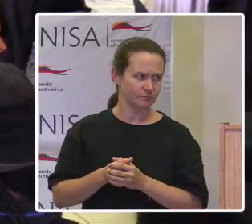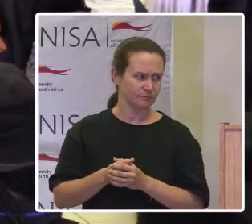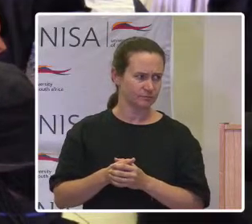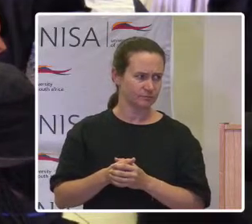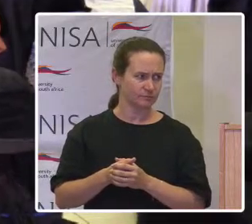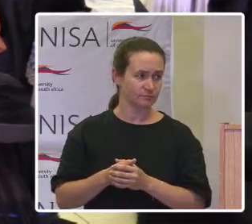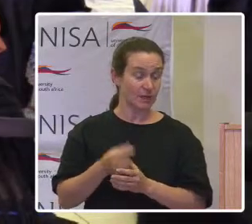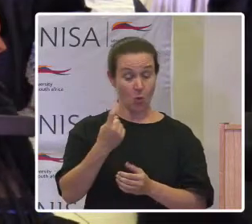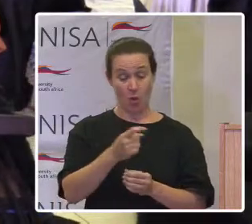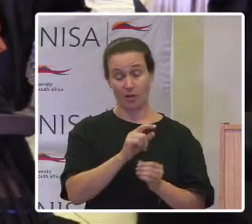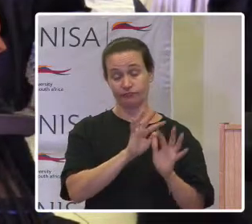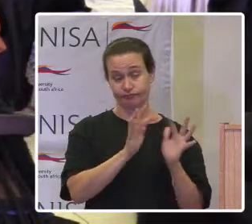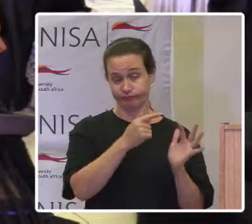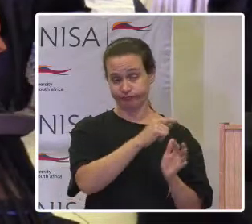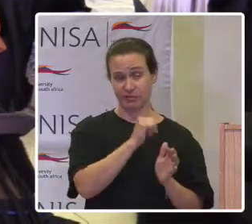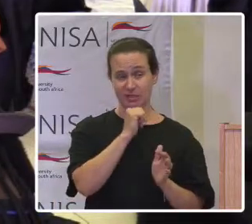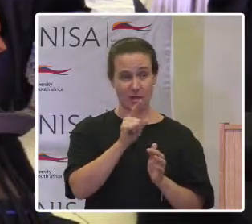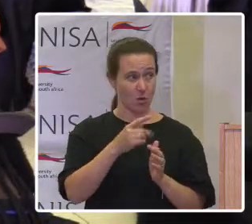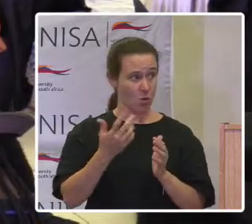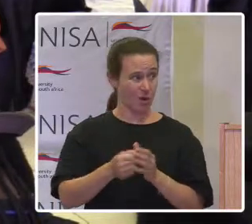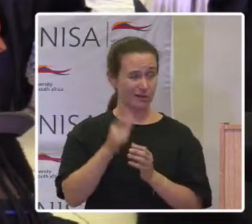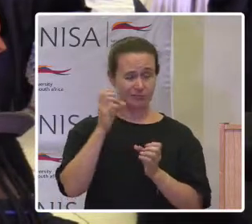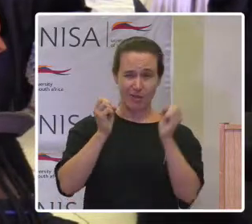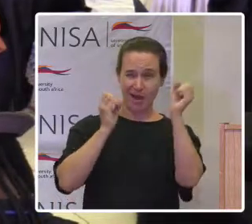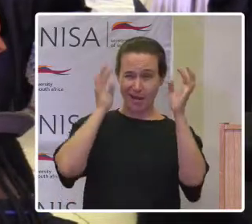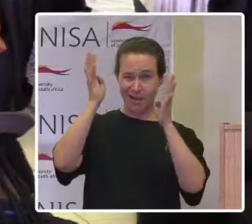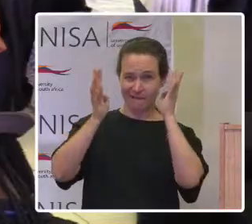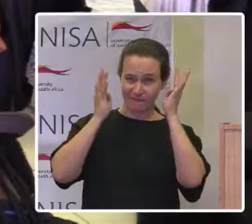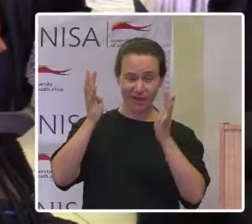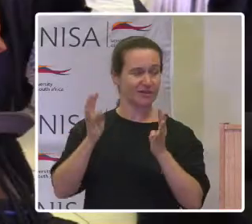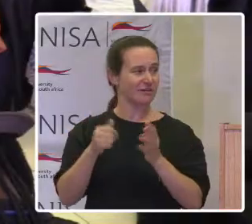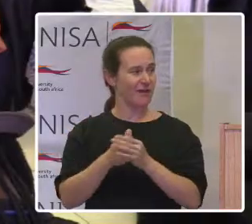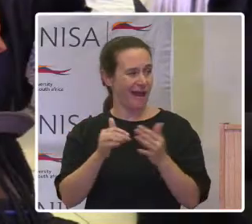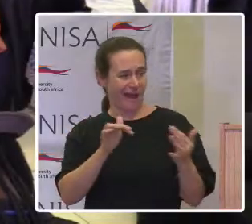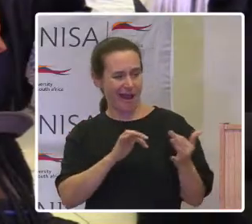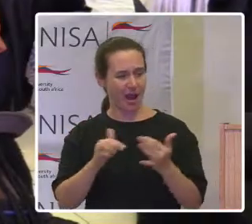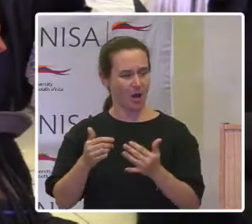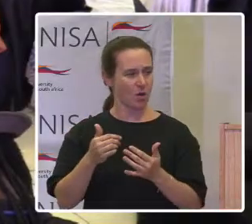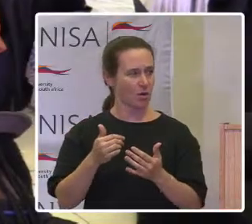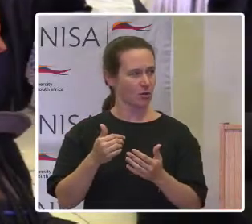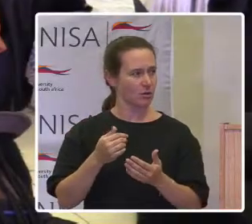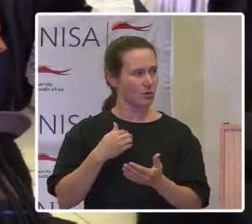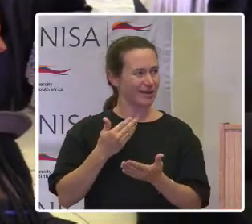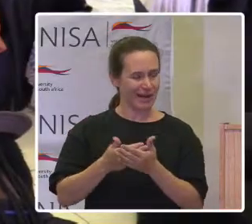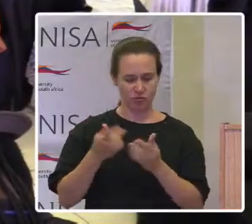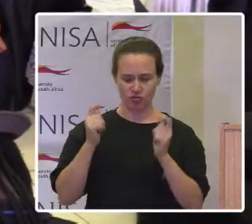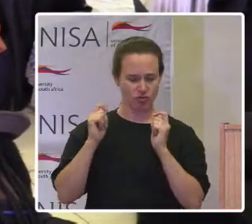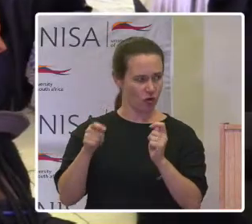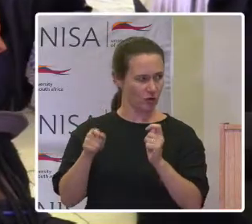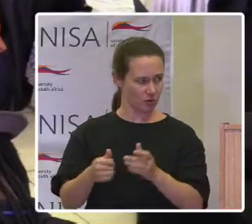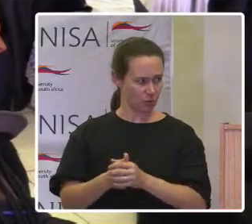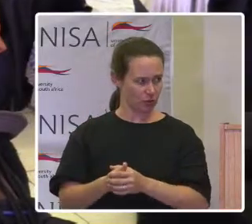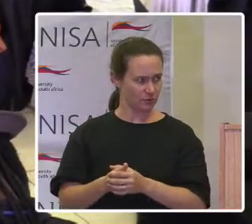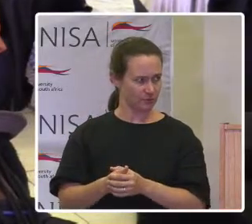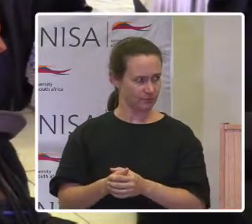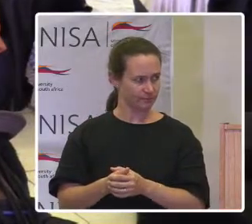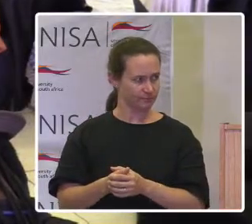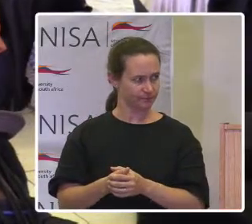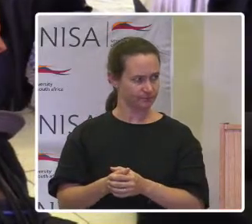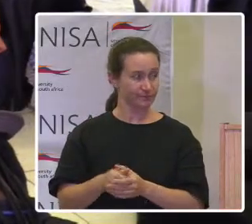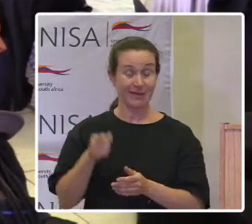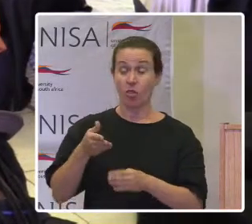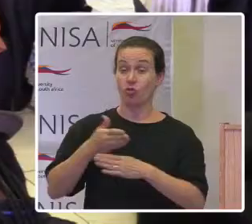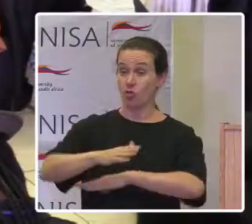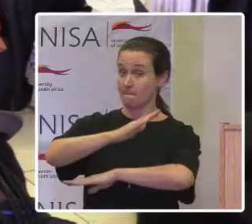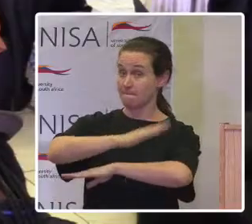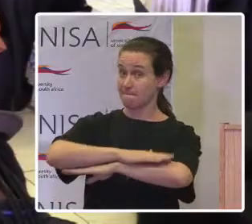panelists has indicated, that the innovative side of how goods are transported is actually done through a platform